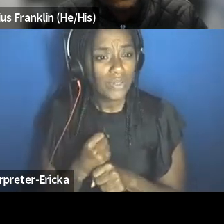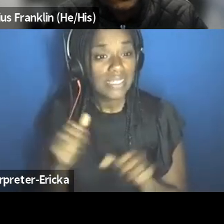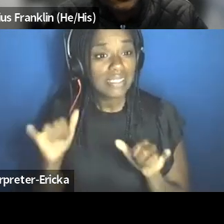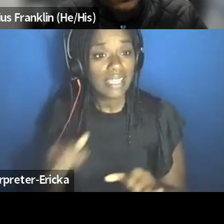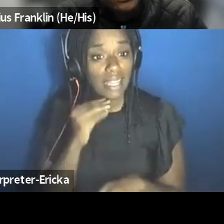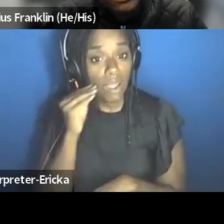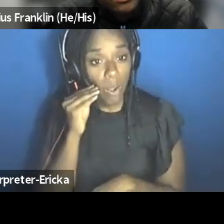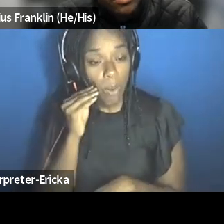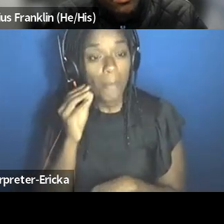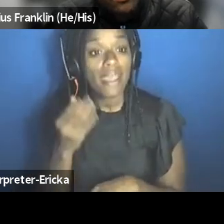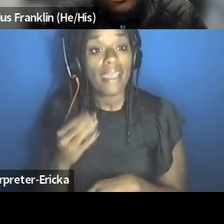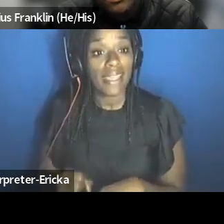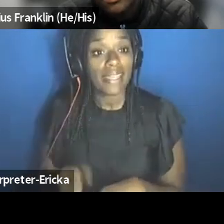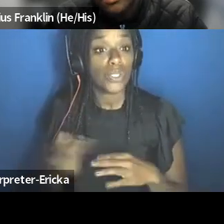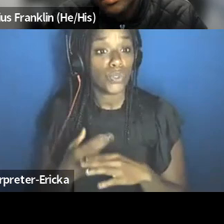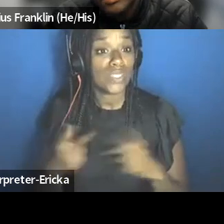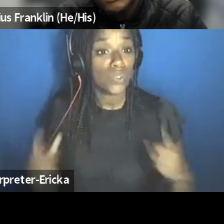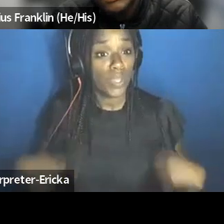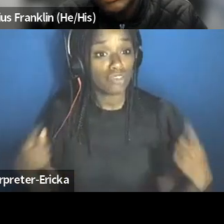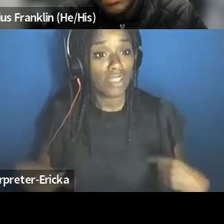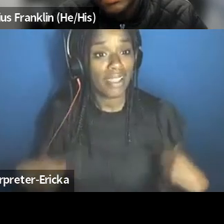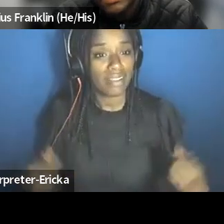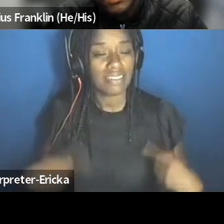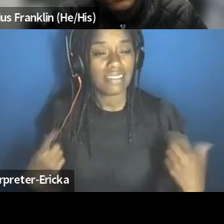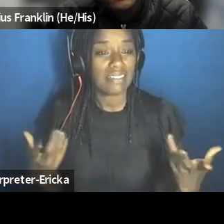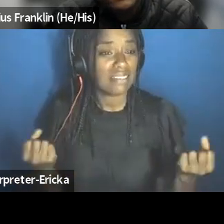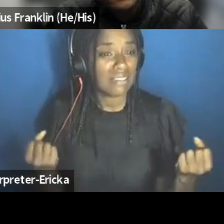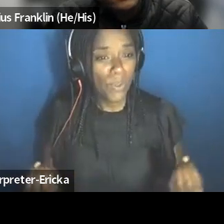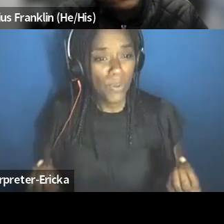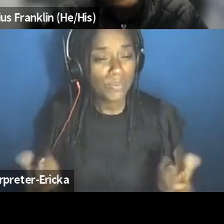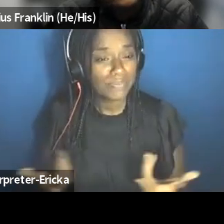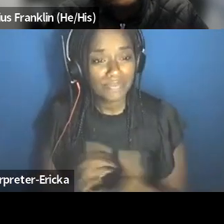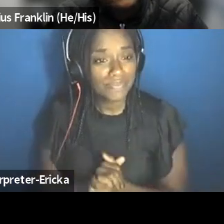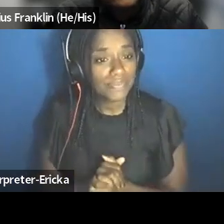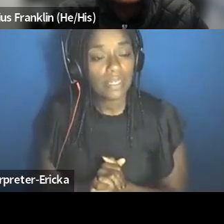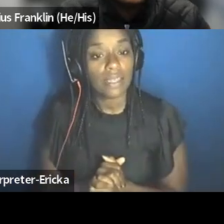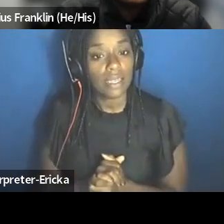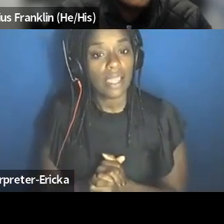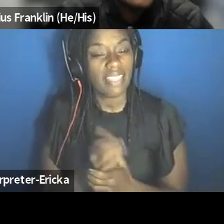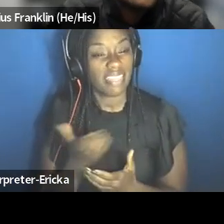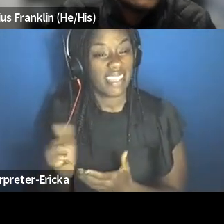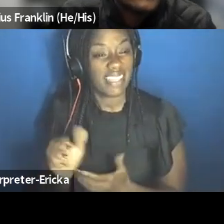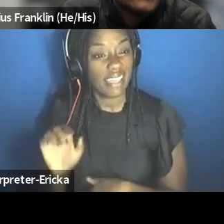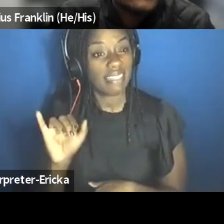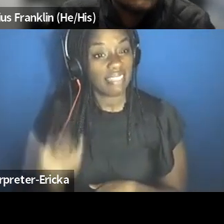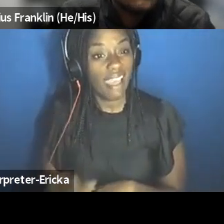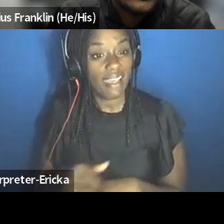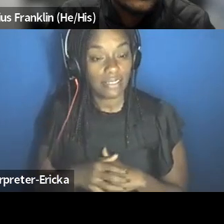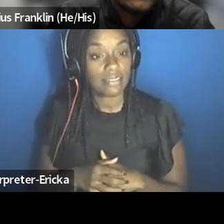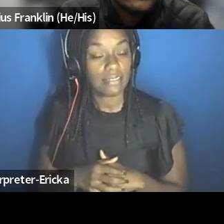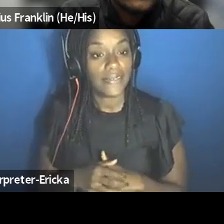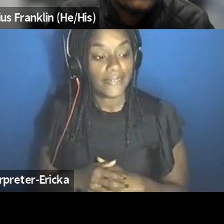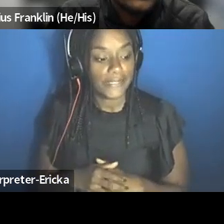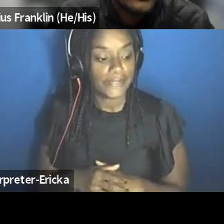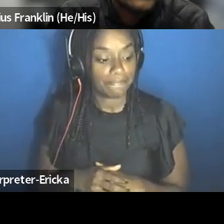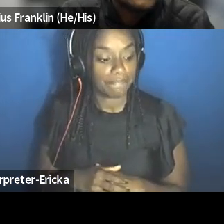chair user. So it's just that's amazing. It's just things like that to